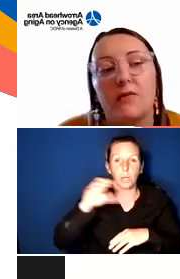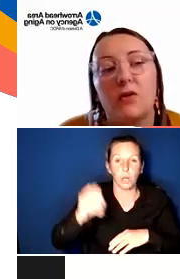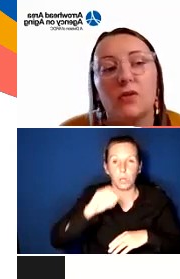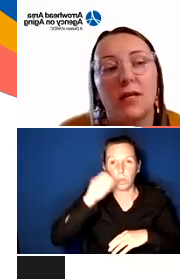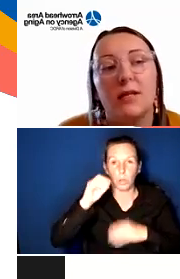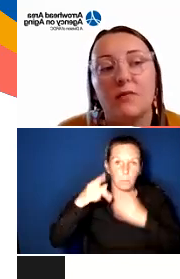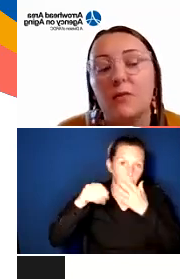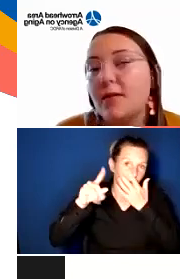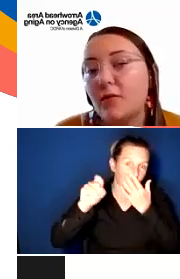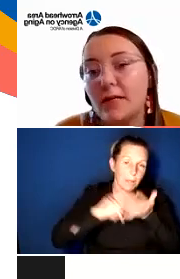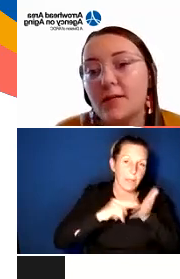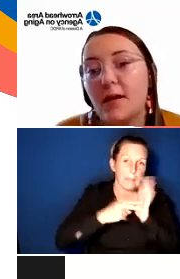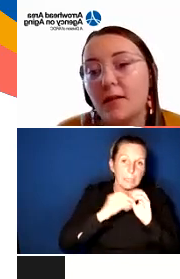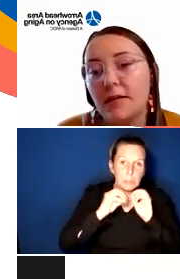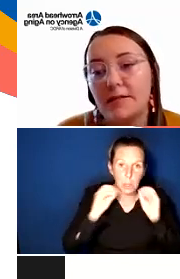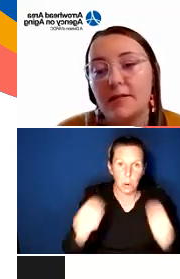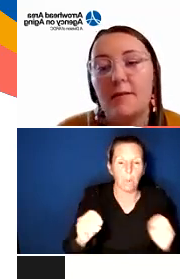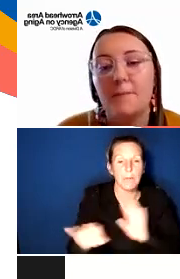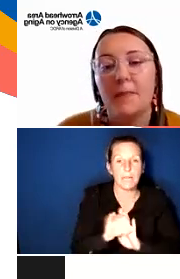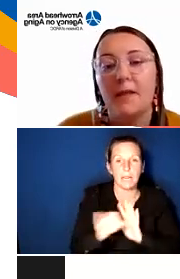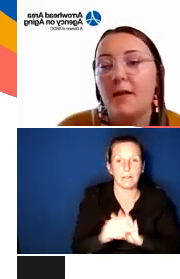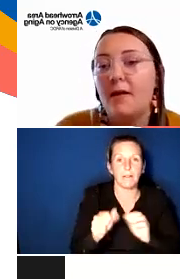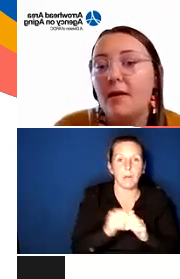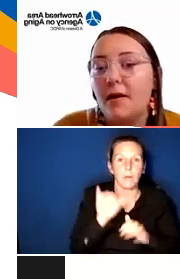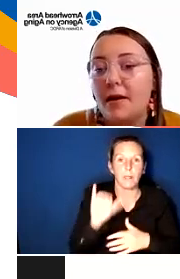of individuals identified with that race and ethnicity.